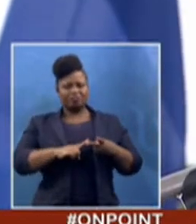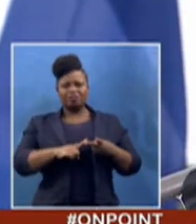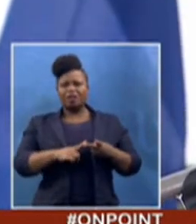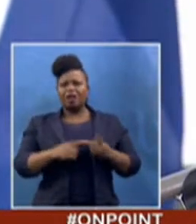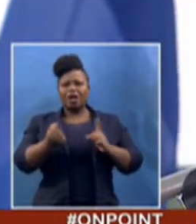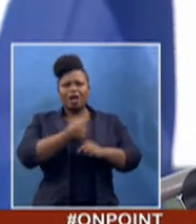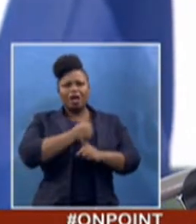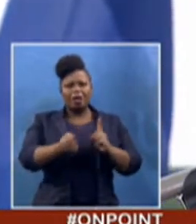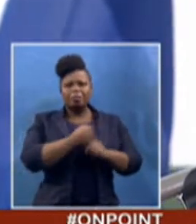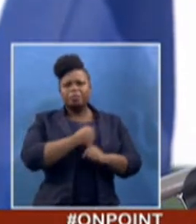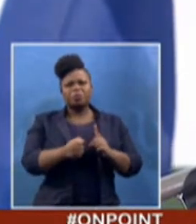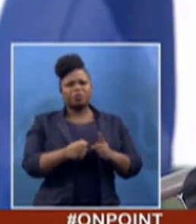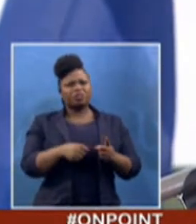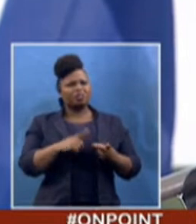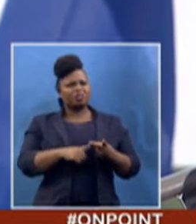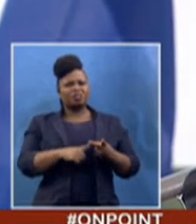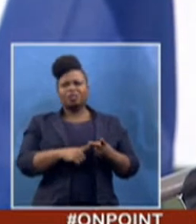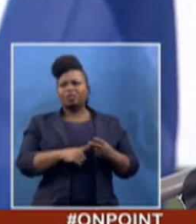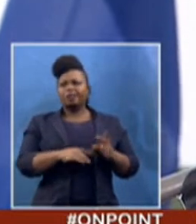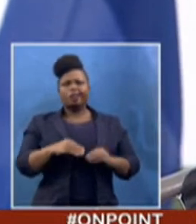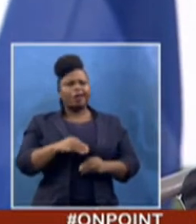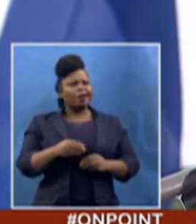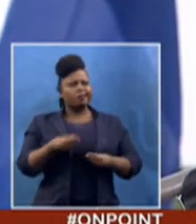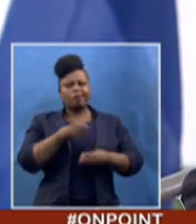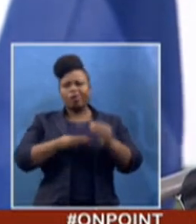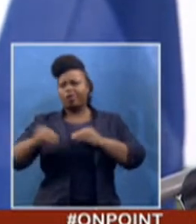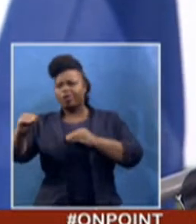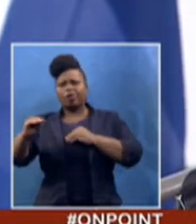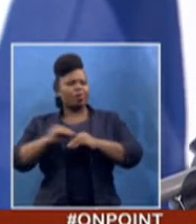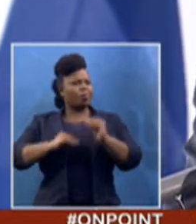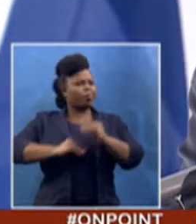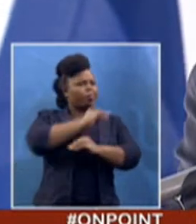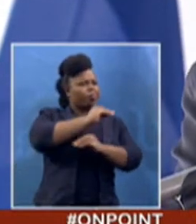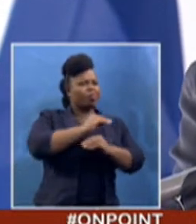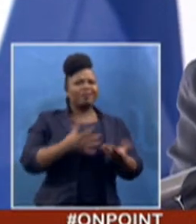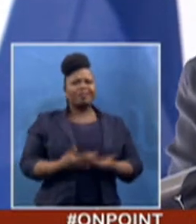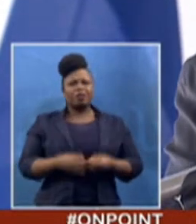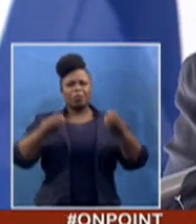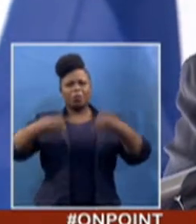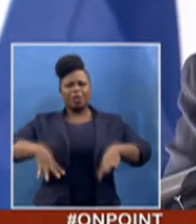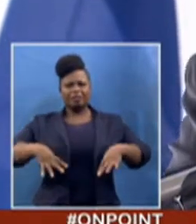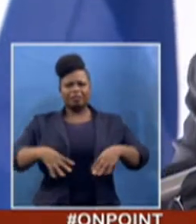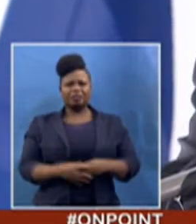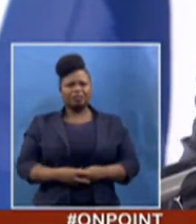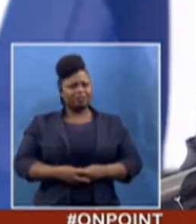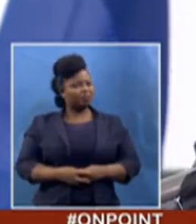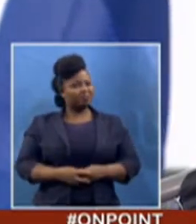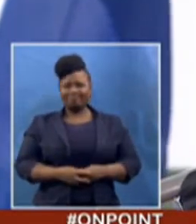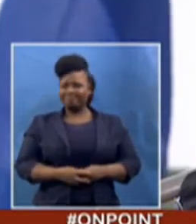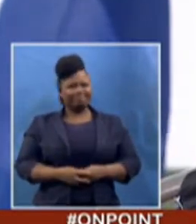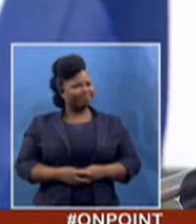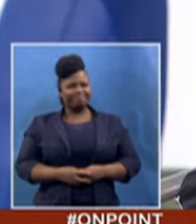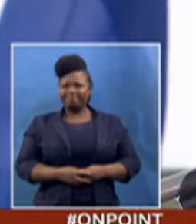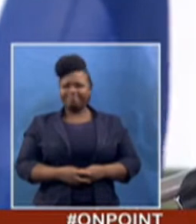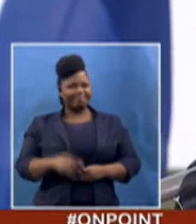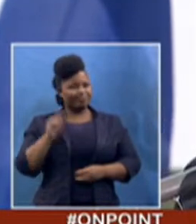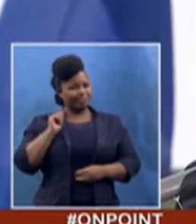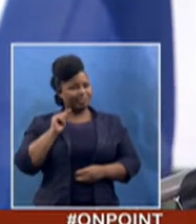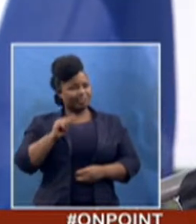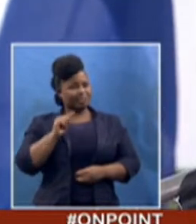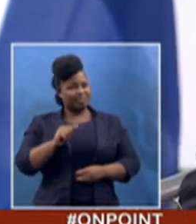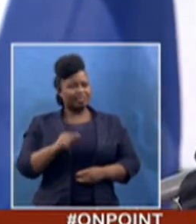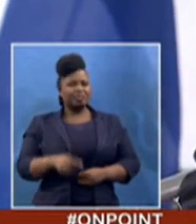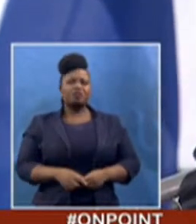resources, diverting the resources, and wasting the resources is an affront against